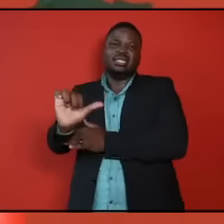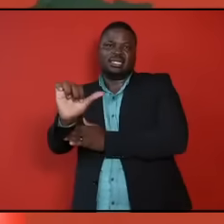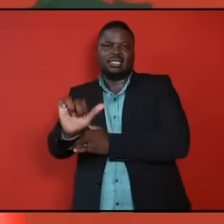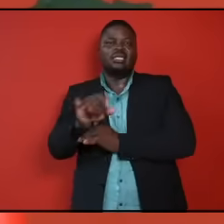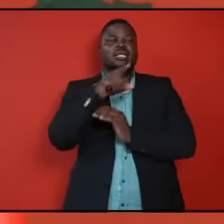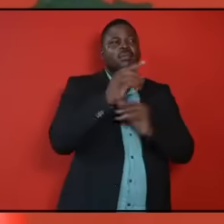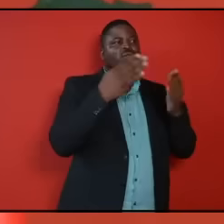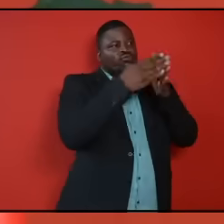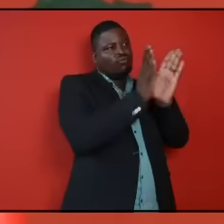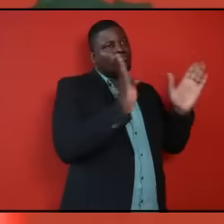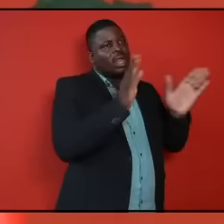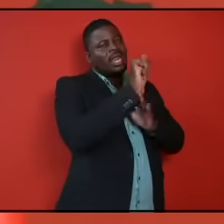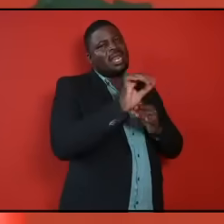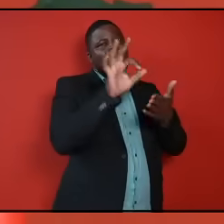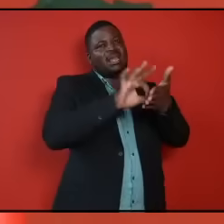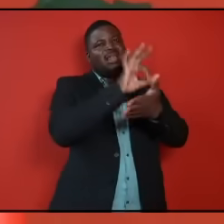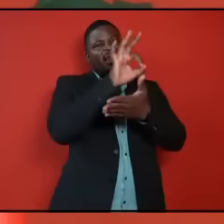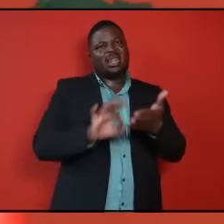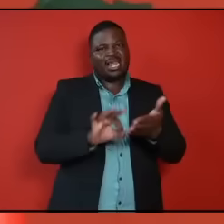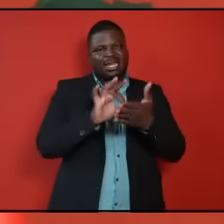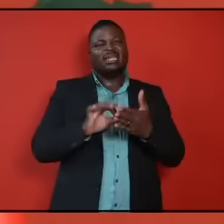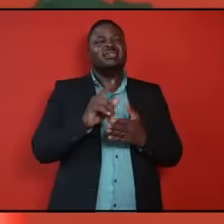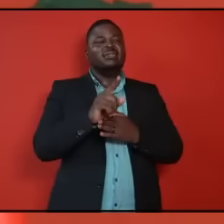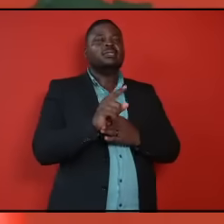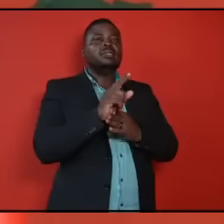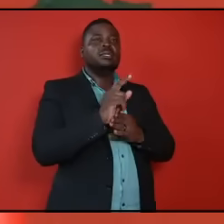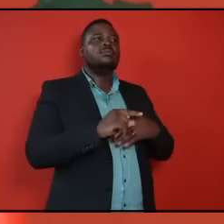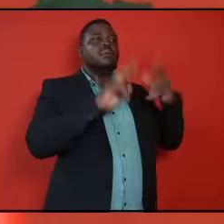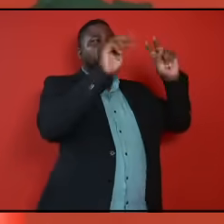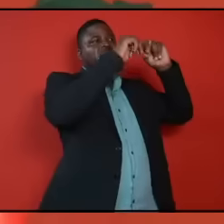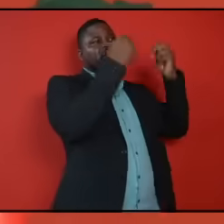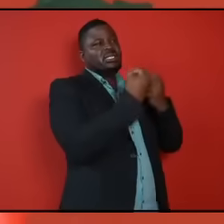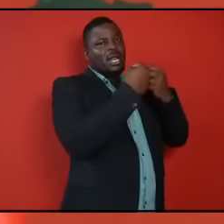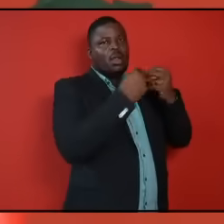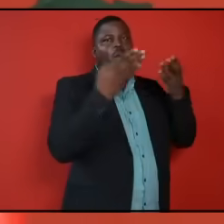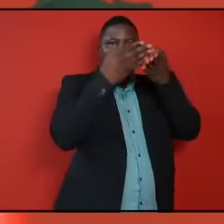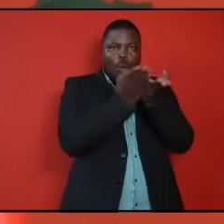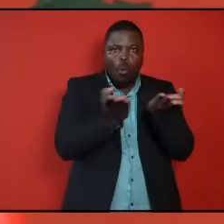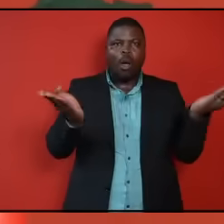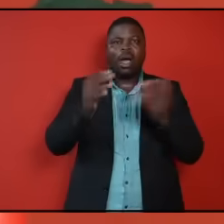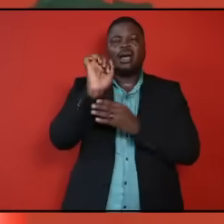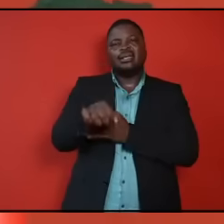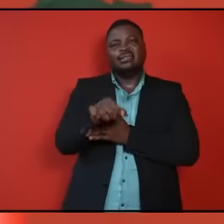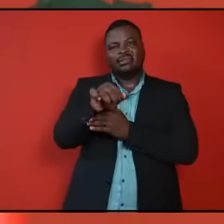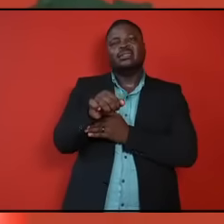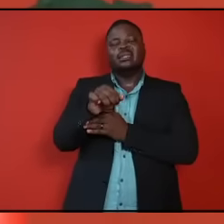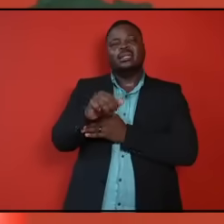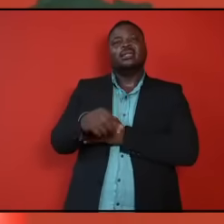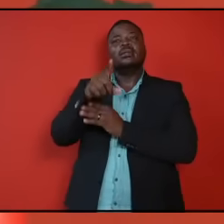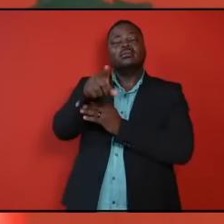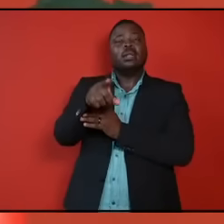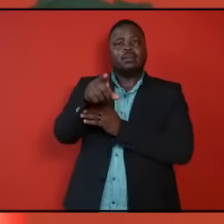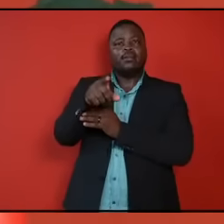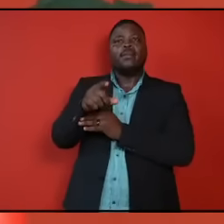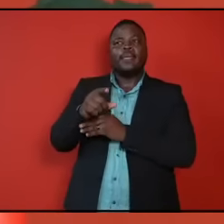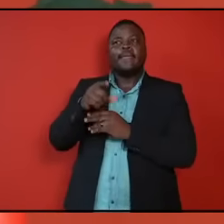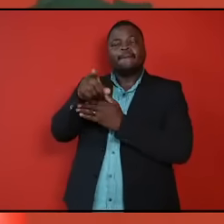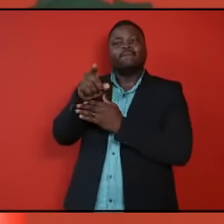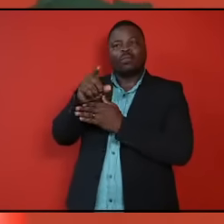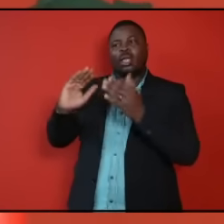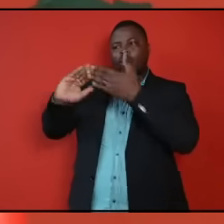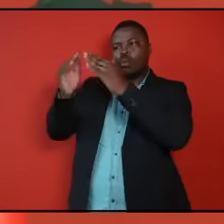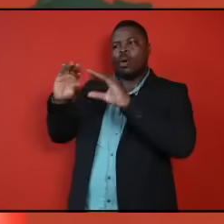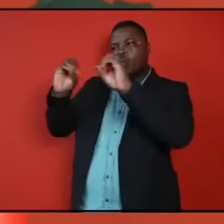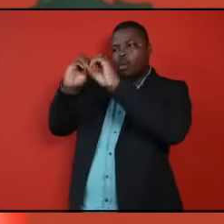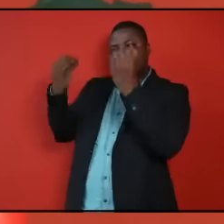was marred by a nationwide internet blackout, repression of civil society, violence against opposition